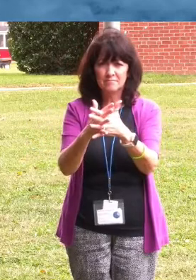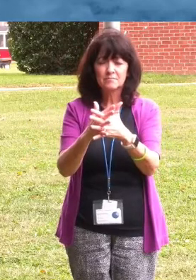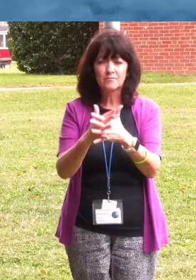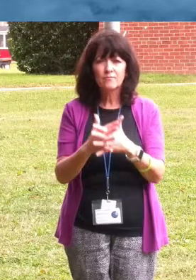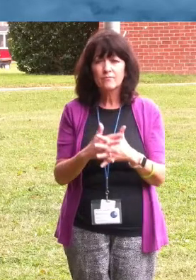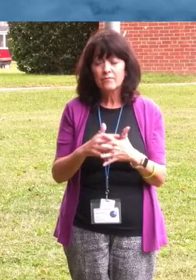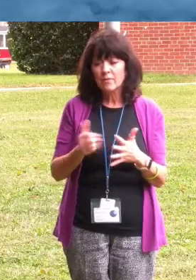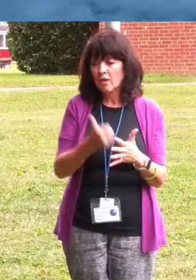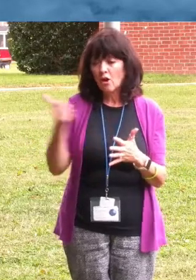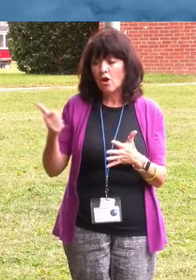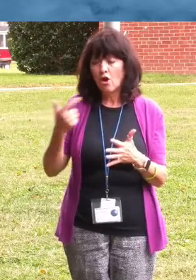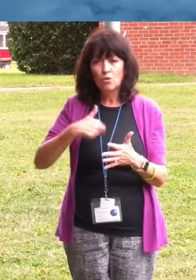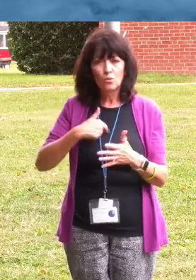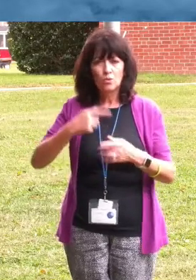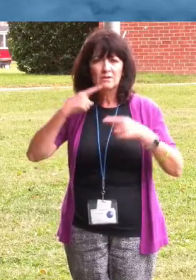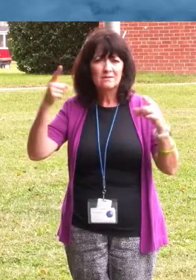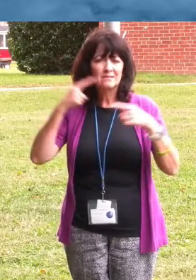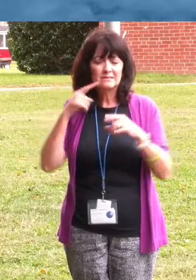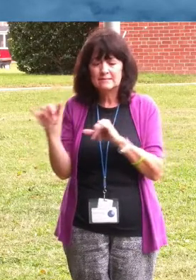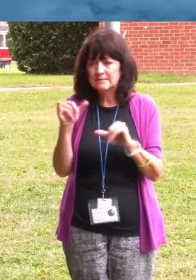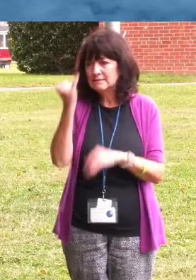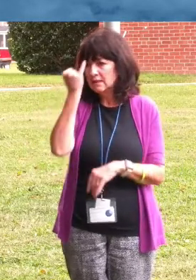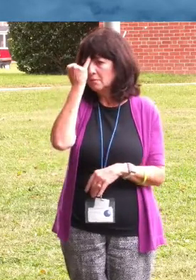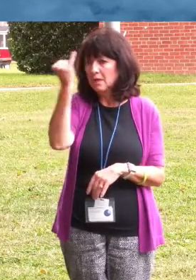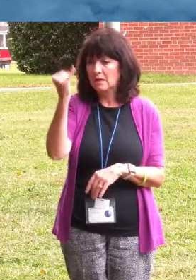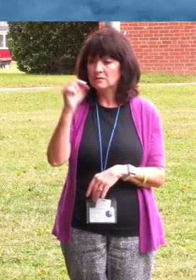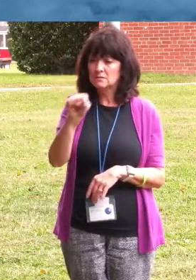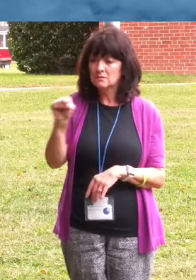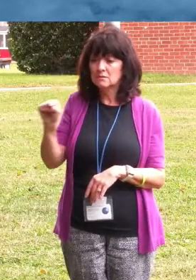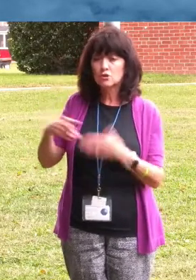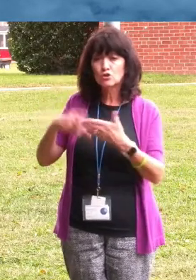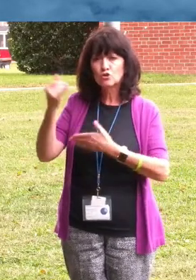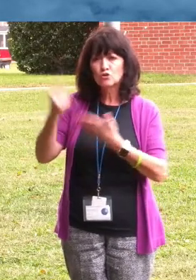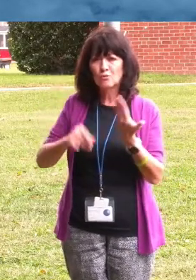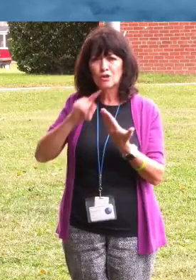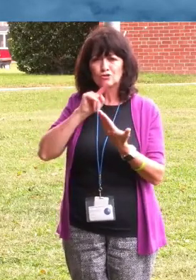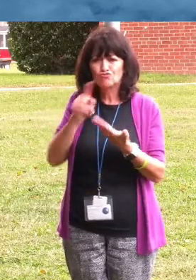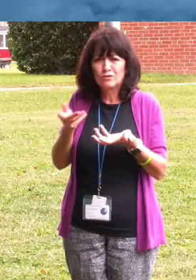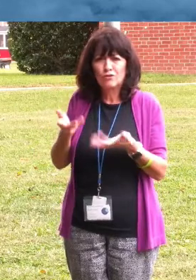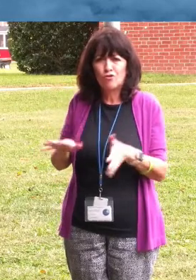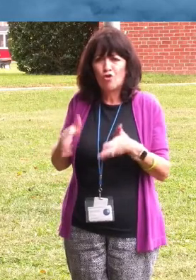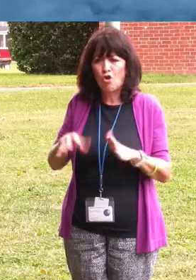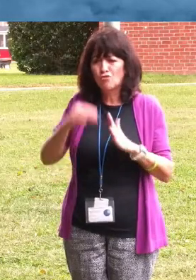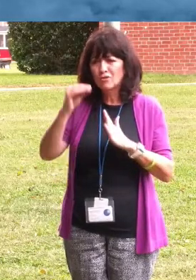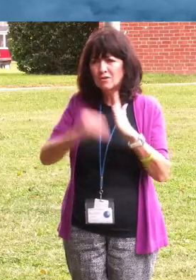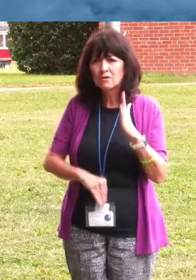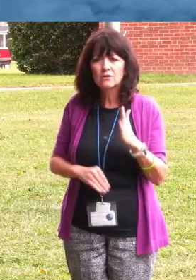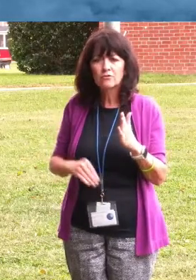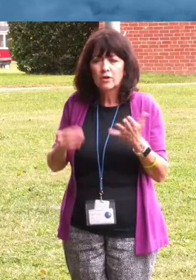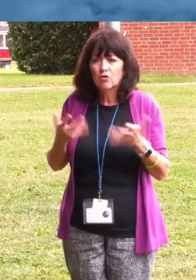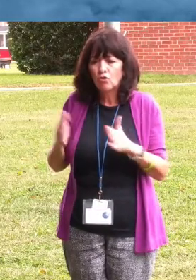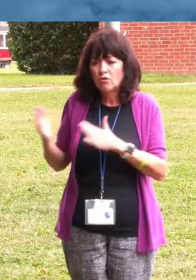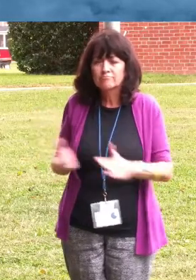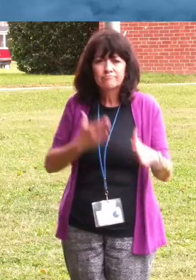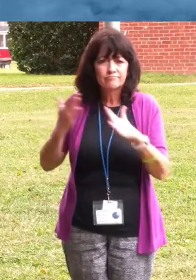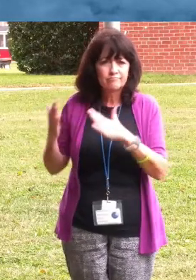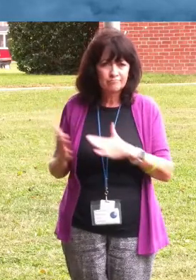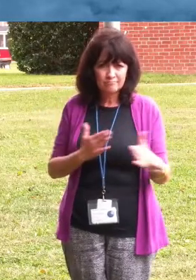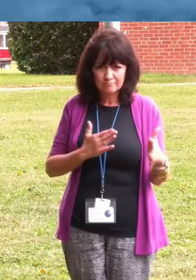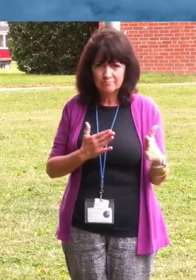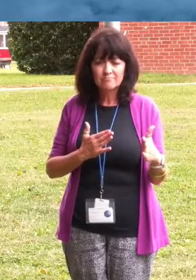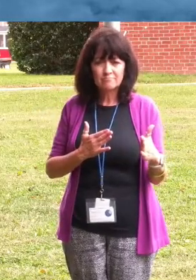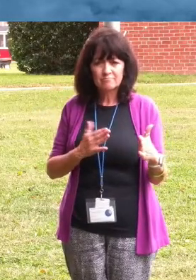we've announced this week, same kind of thing. There are projects in process. They were well thought out. They